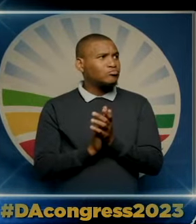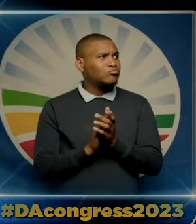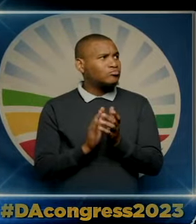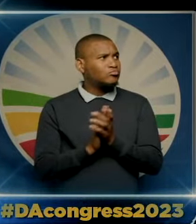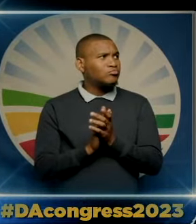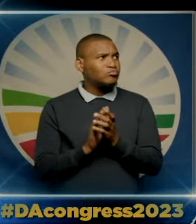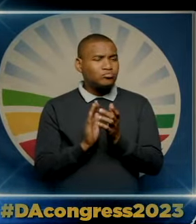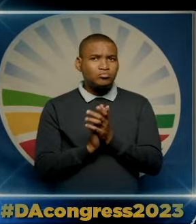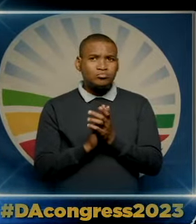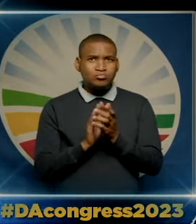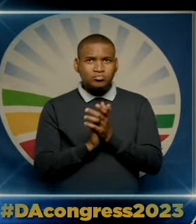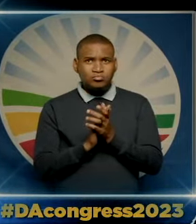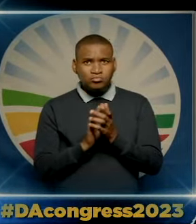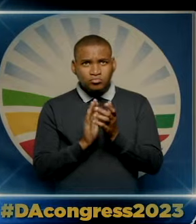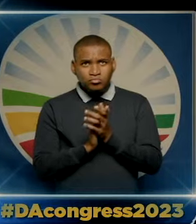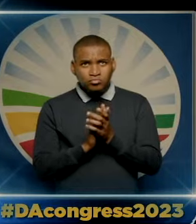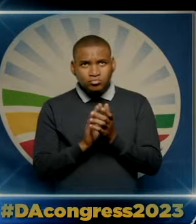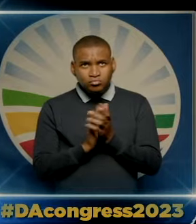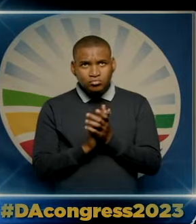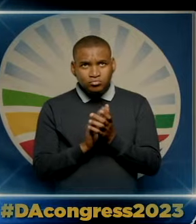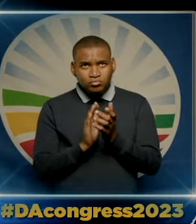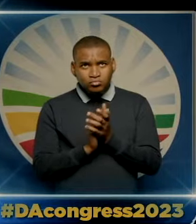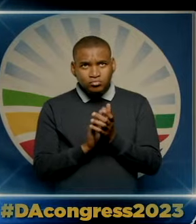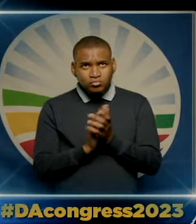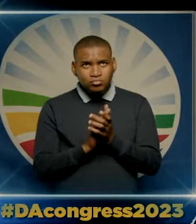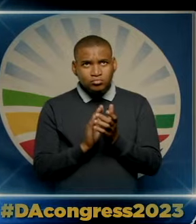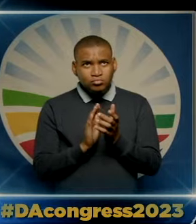Woo. Come on. Hey.